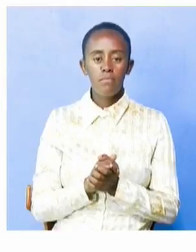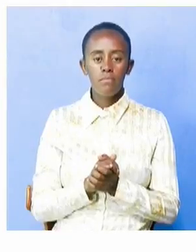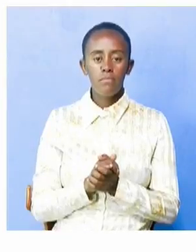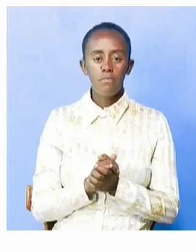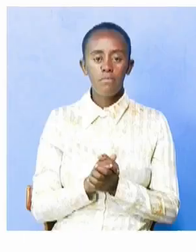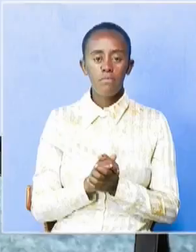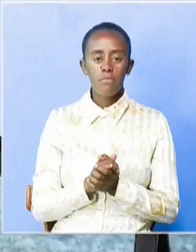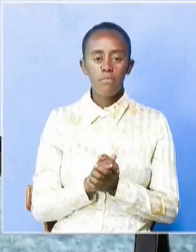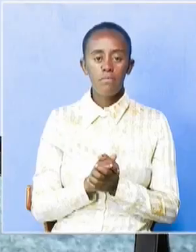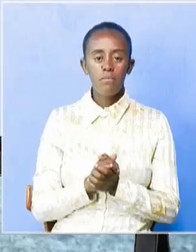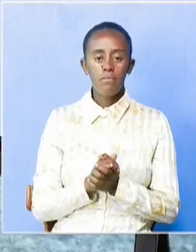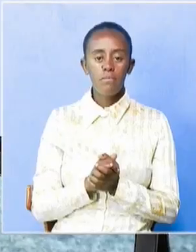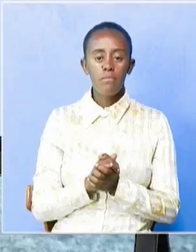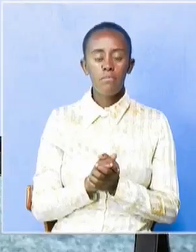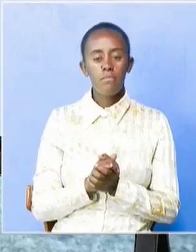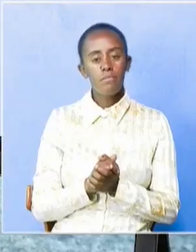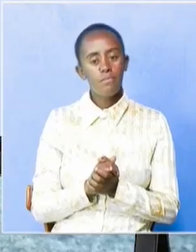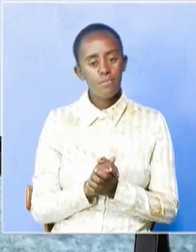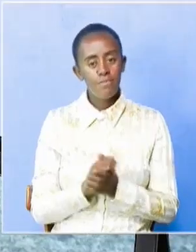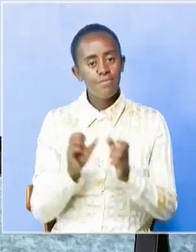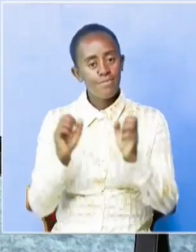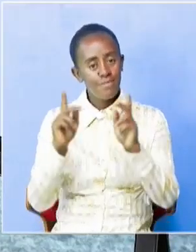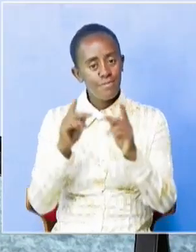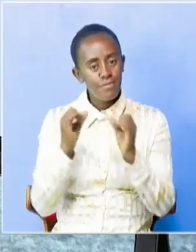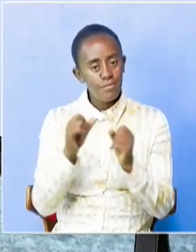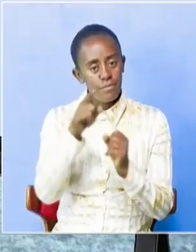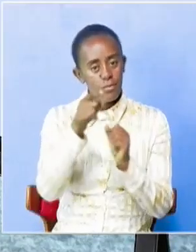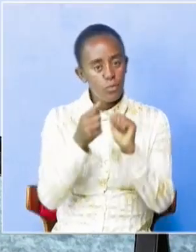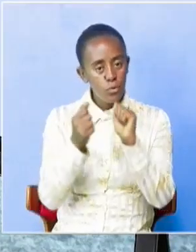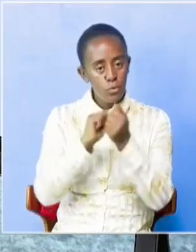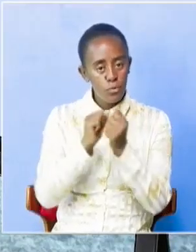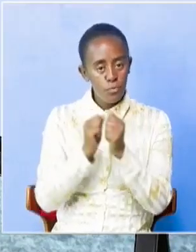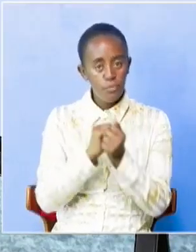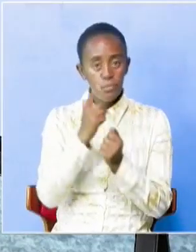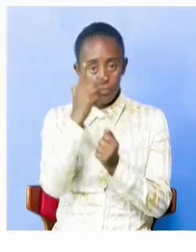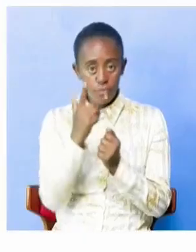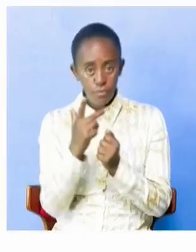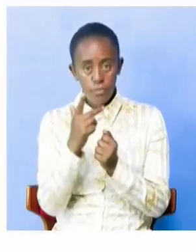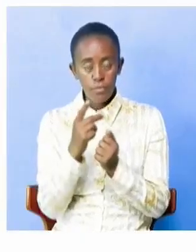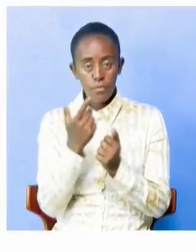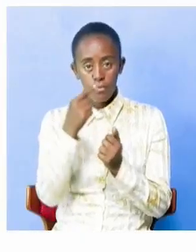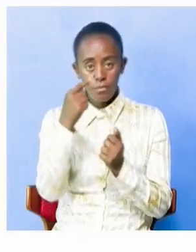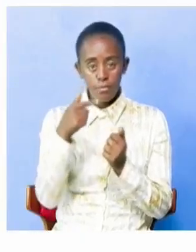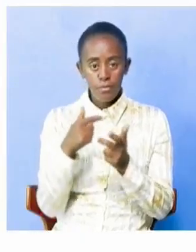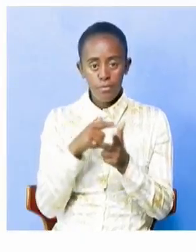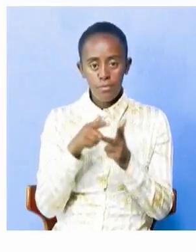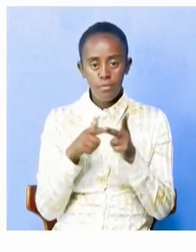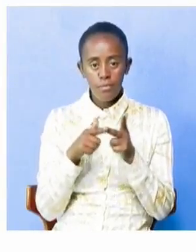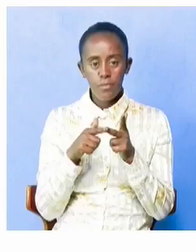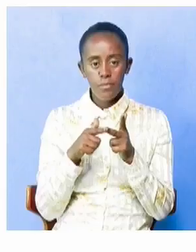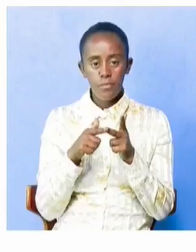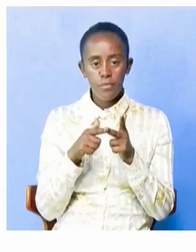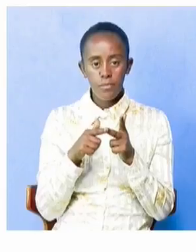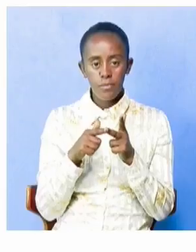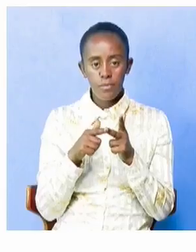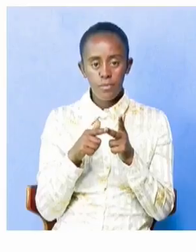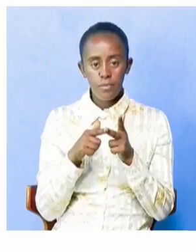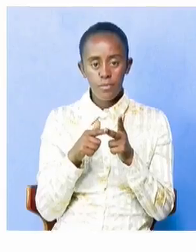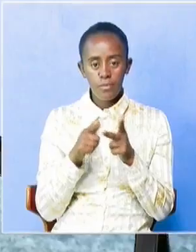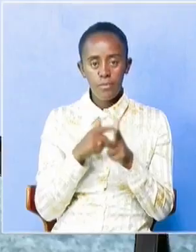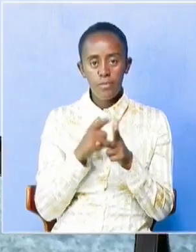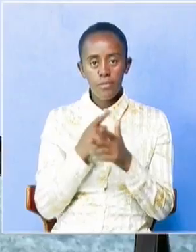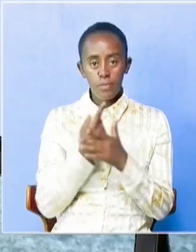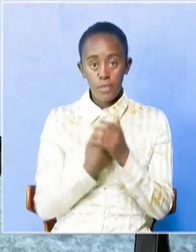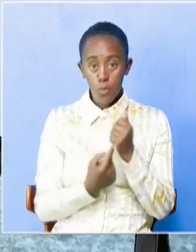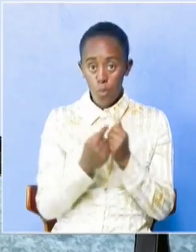Okay, so can you change these three words? What are they? They are